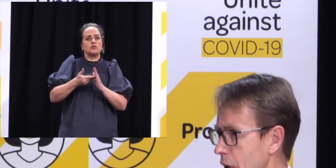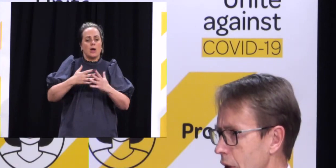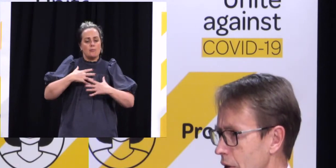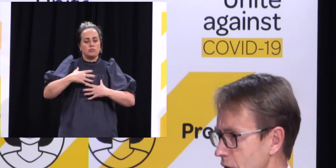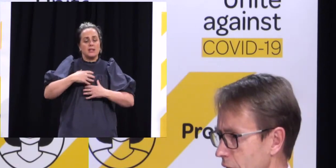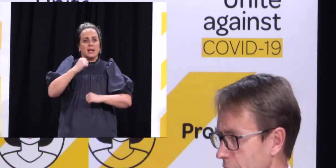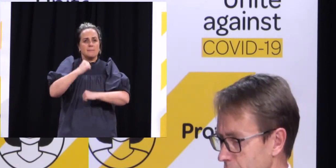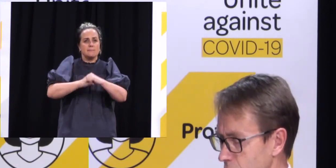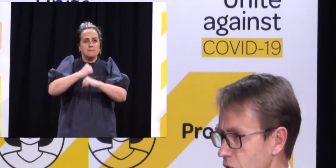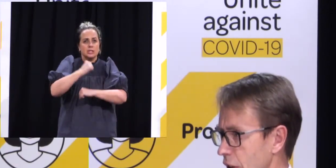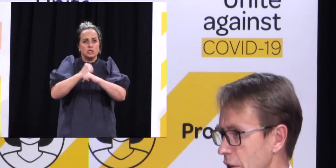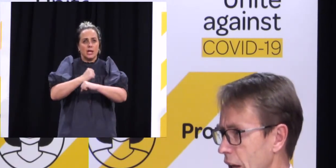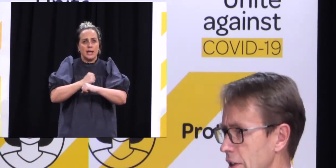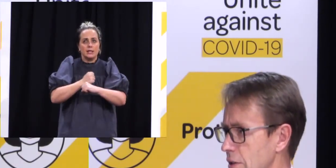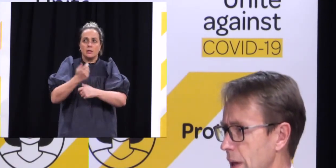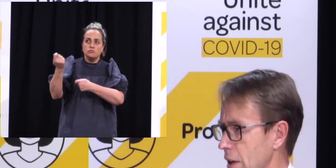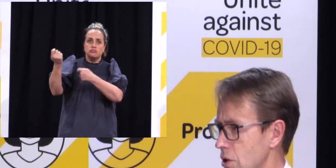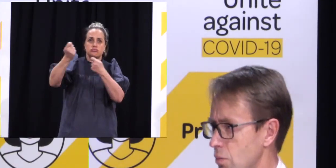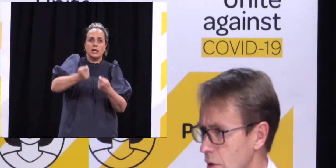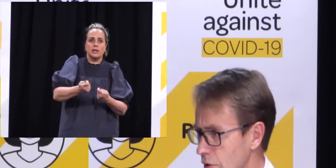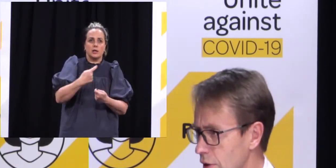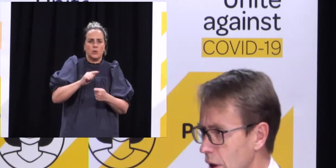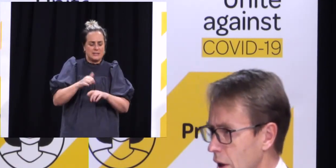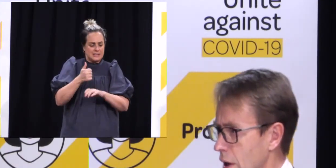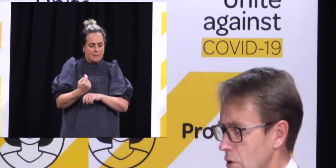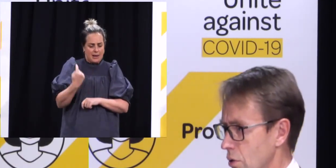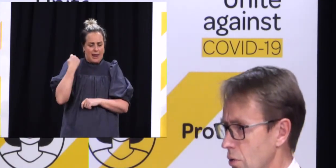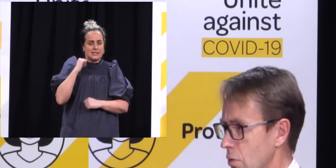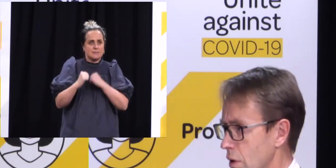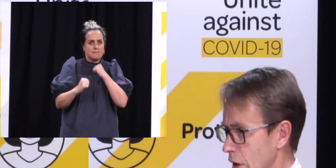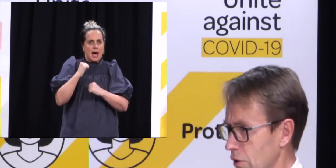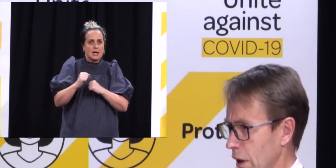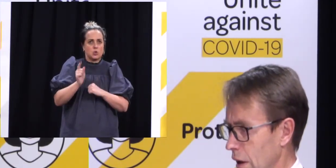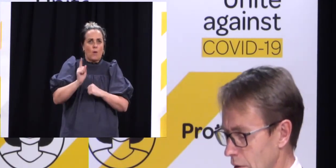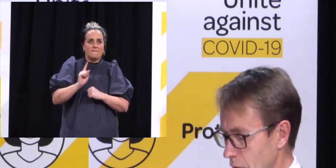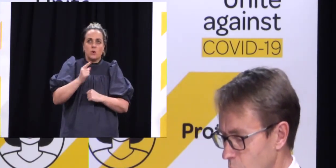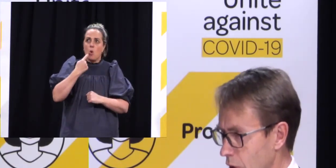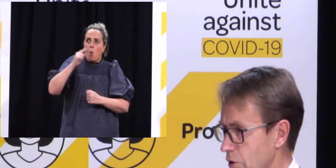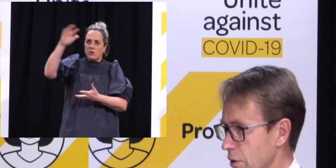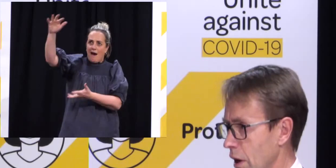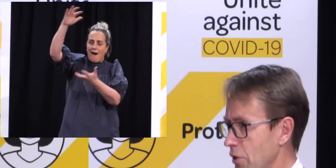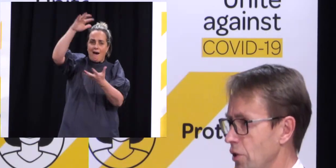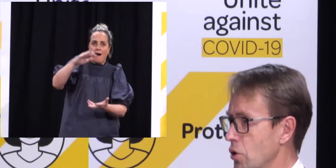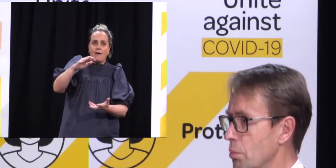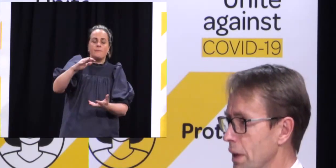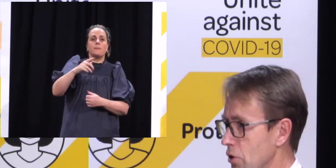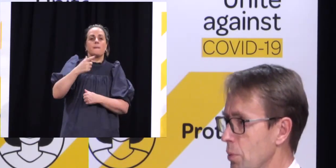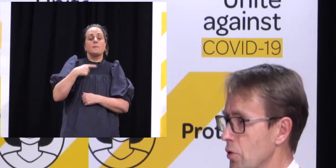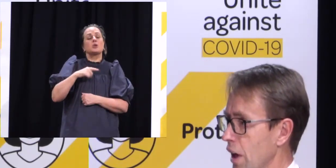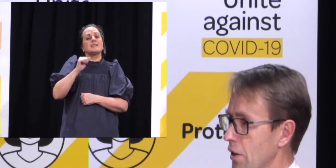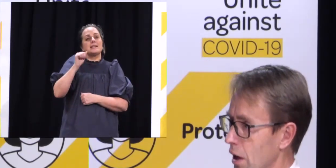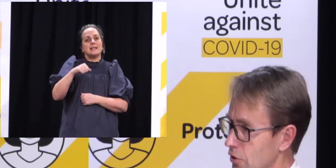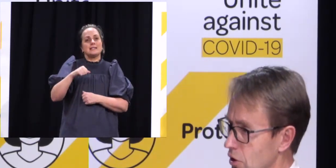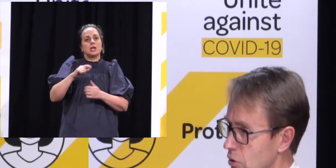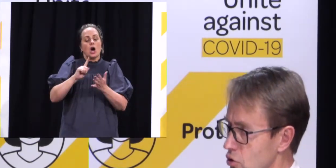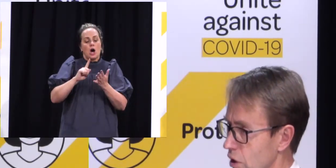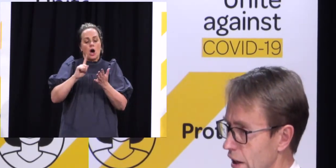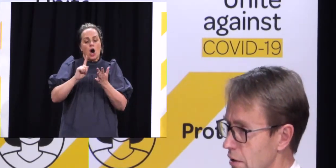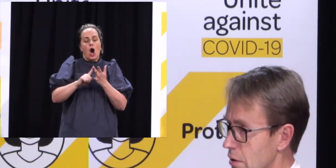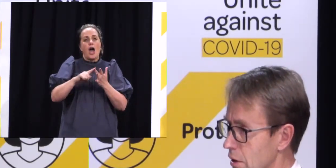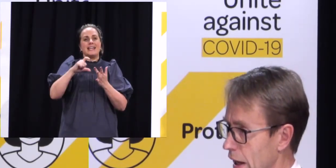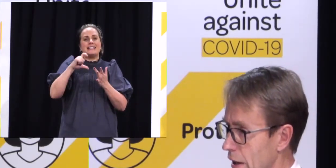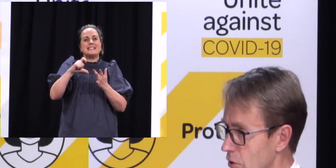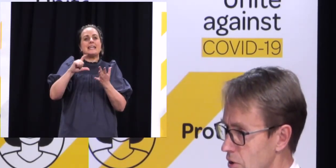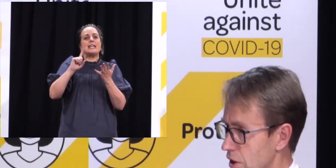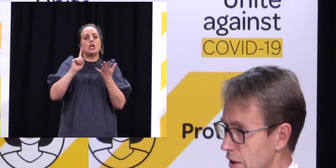we initiated last March, was to, whilst ICU beds per se and ICU